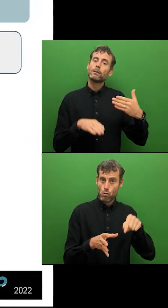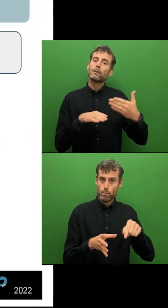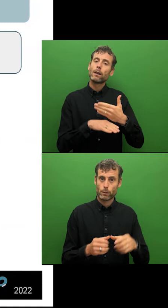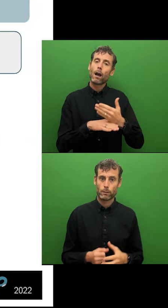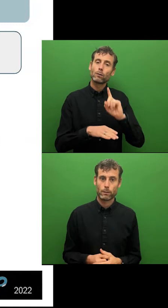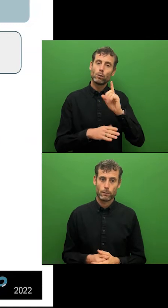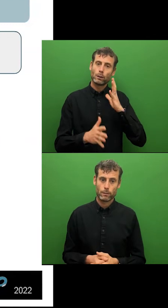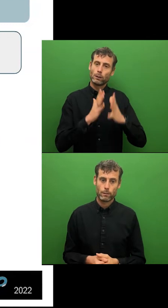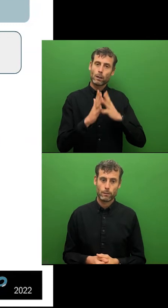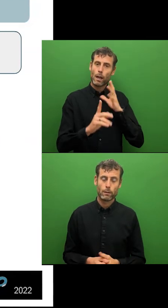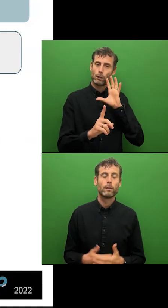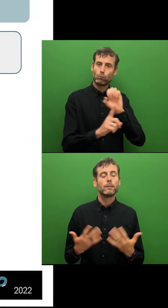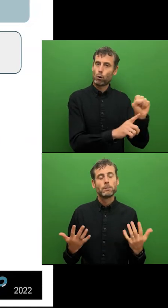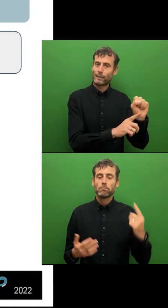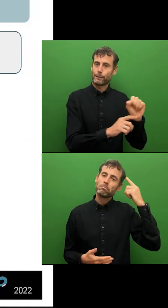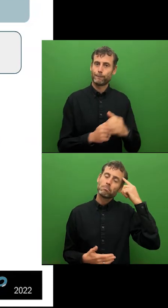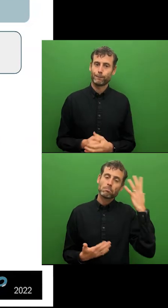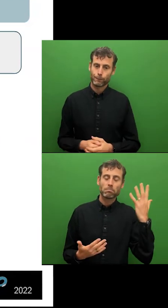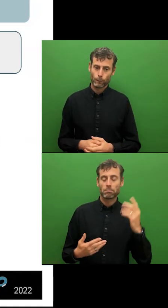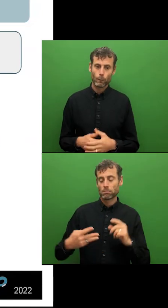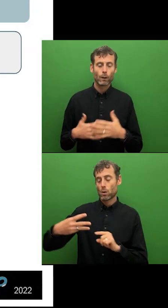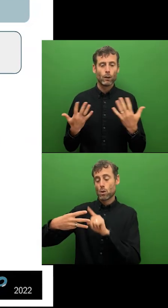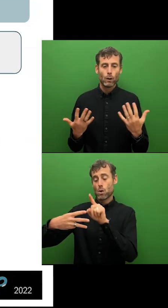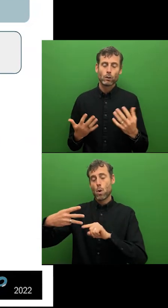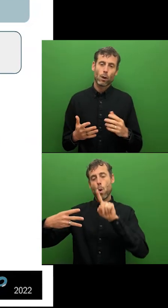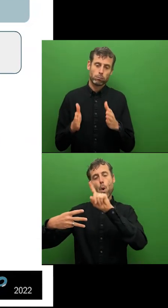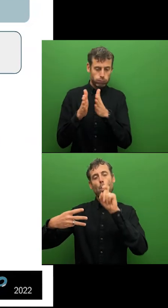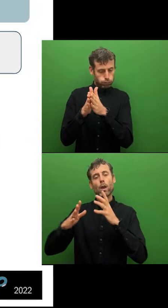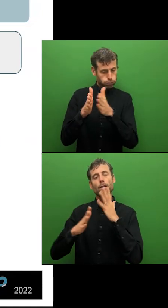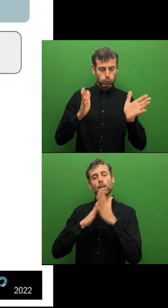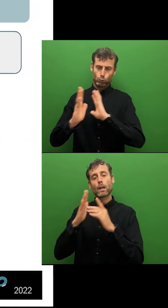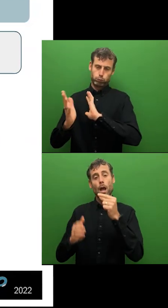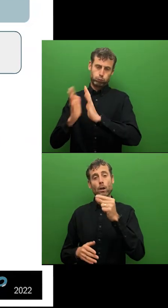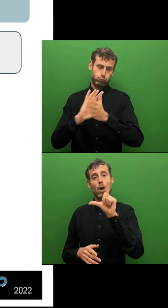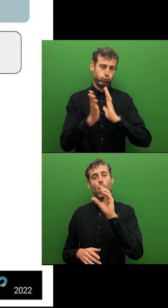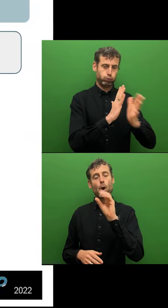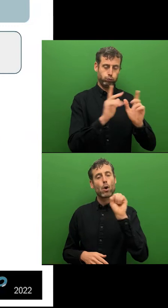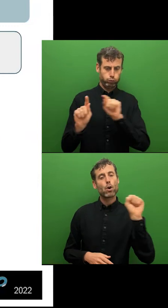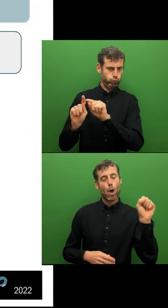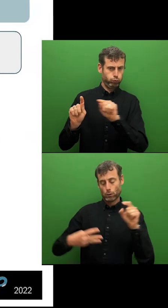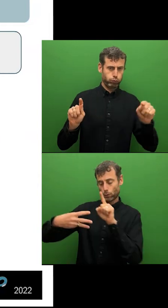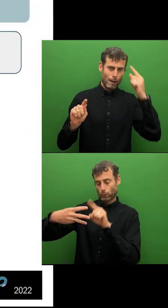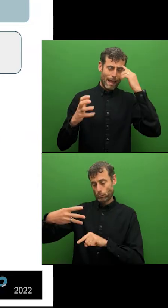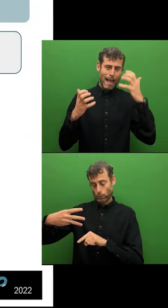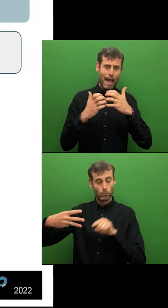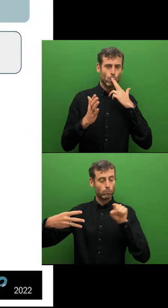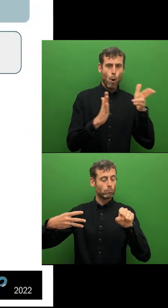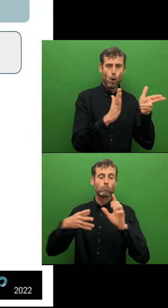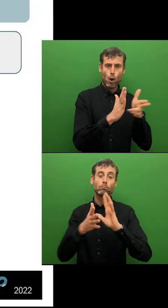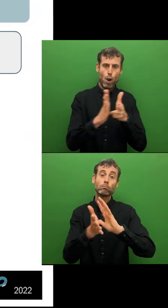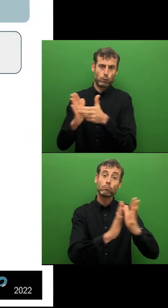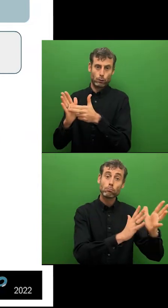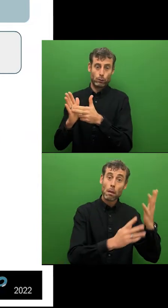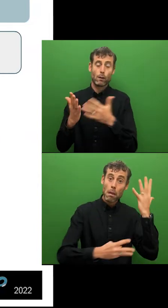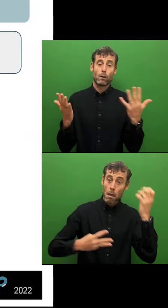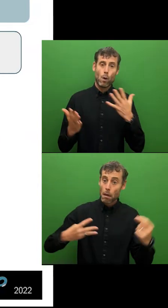task is sign spotting. Given a query sign gloss and a short video of continuous sign language, firstly determine